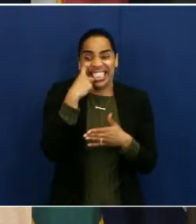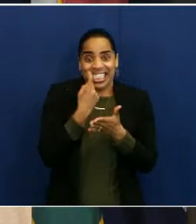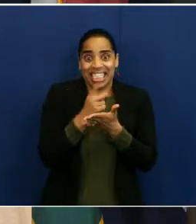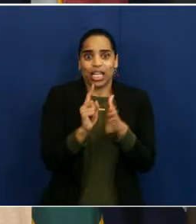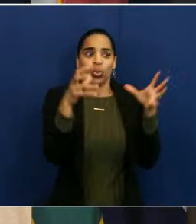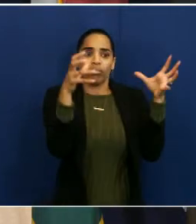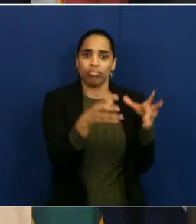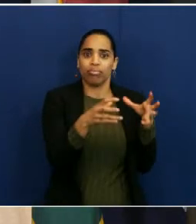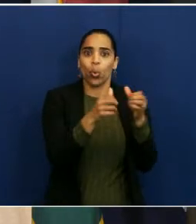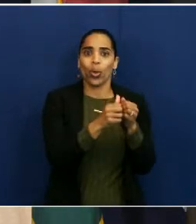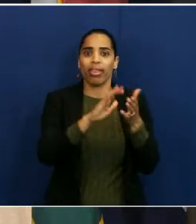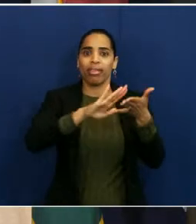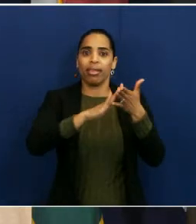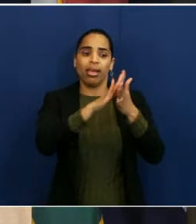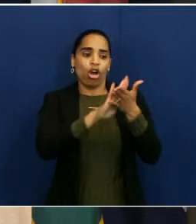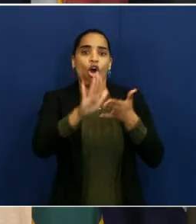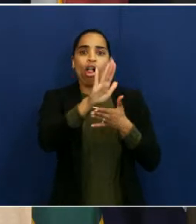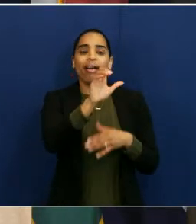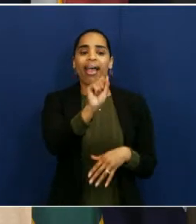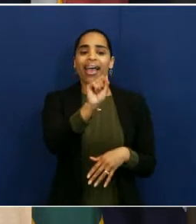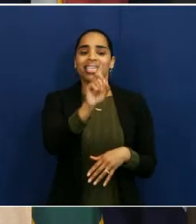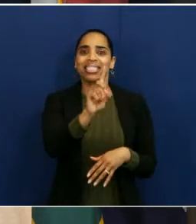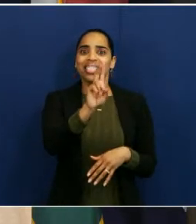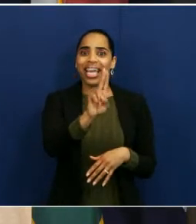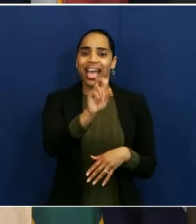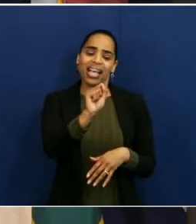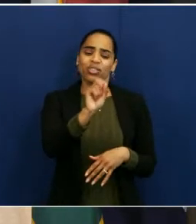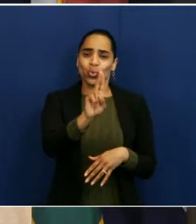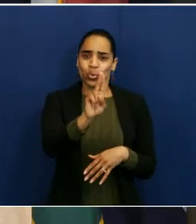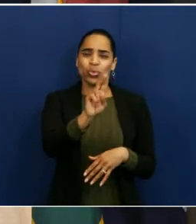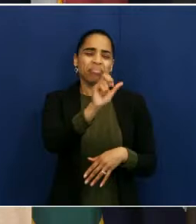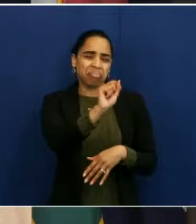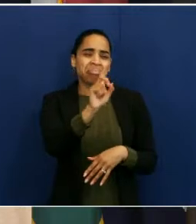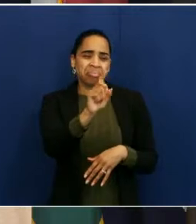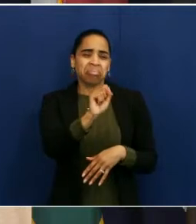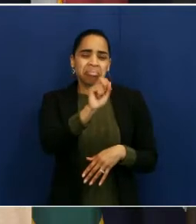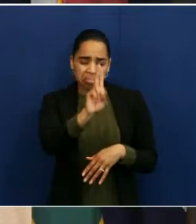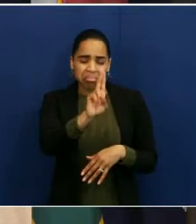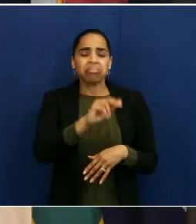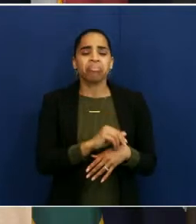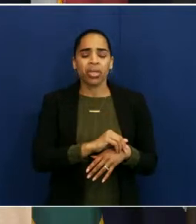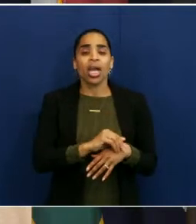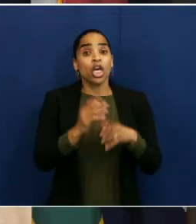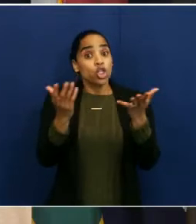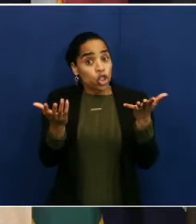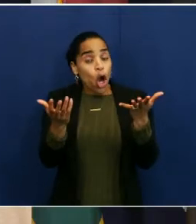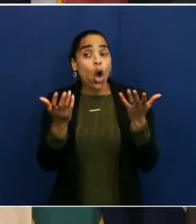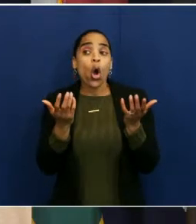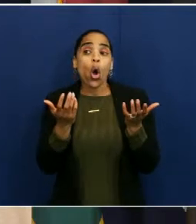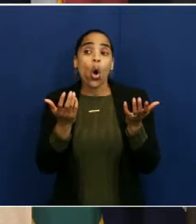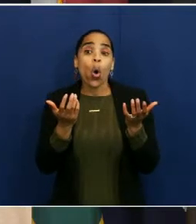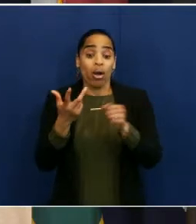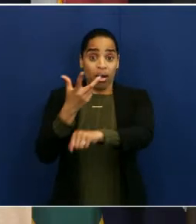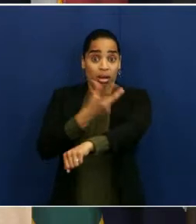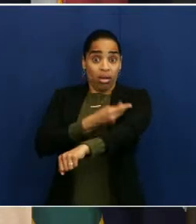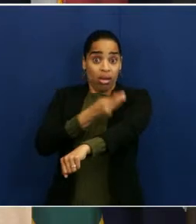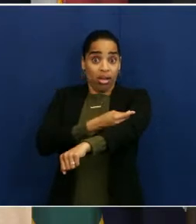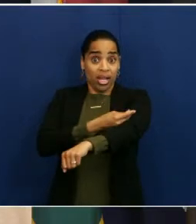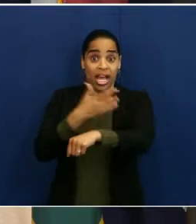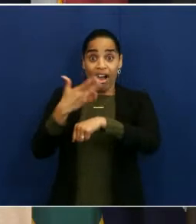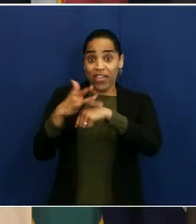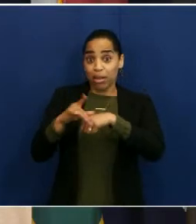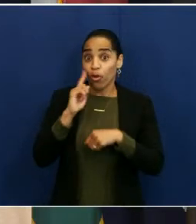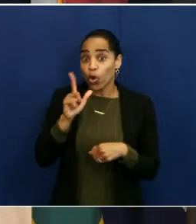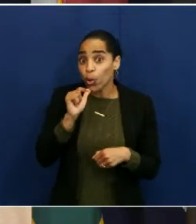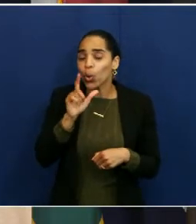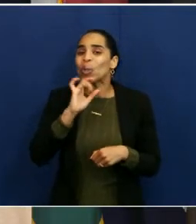SDSU. And just as a point of clarification, vaccination is not available for all populations. It's available for those that are